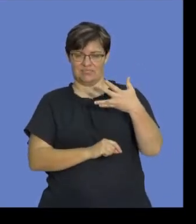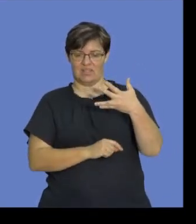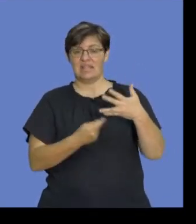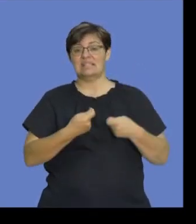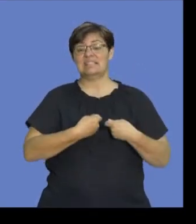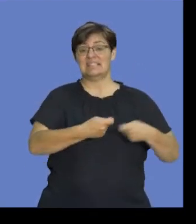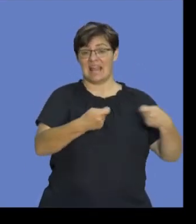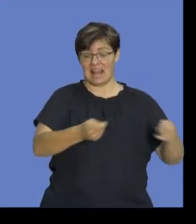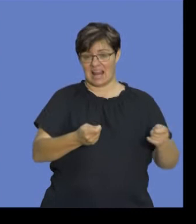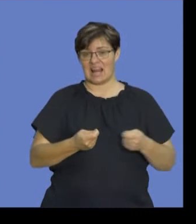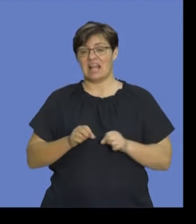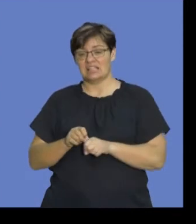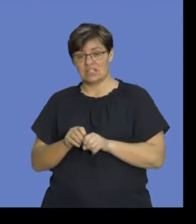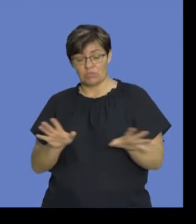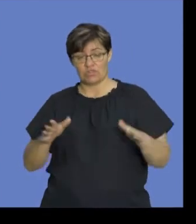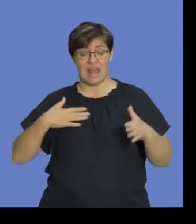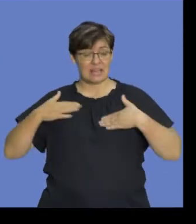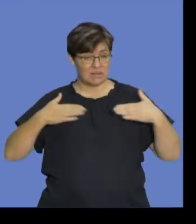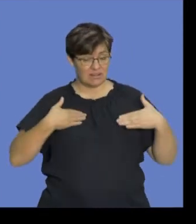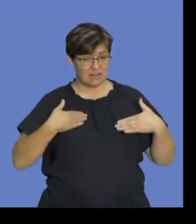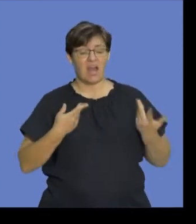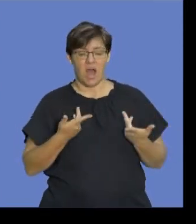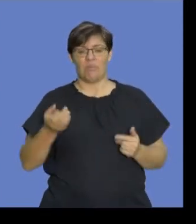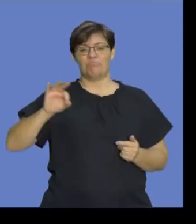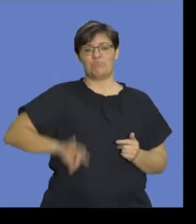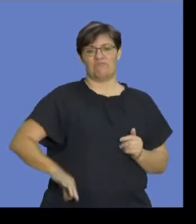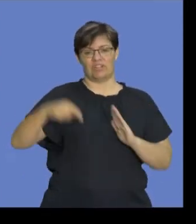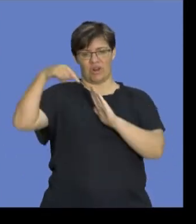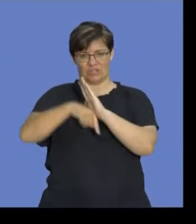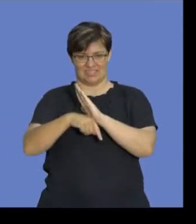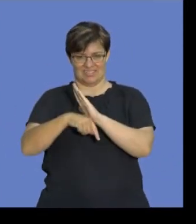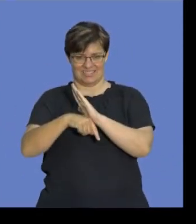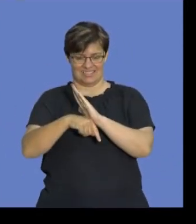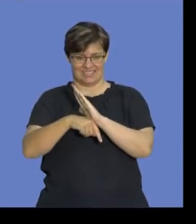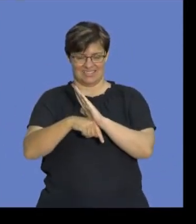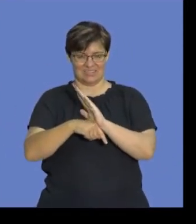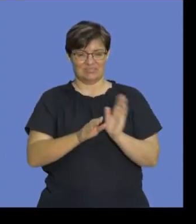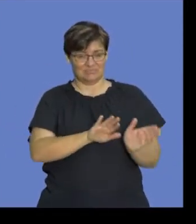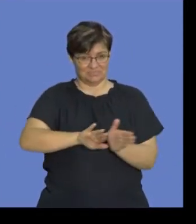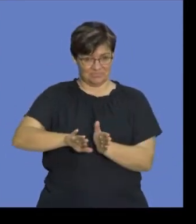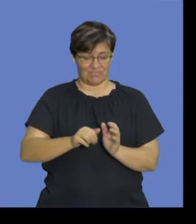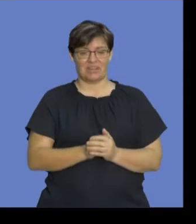admin, deal with the profit and loss component. More about that just now.